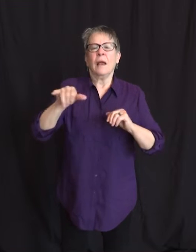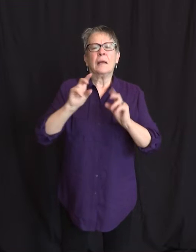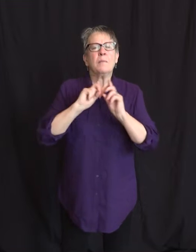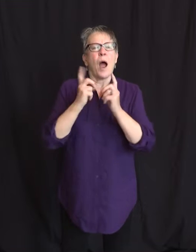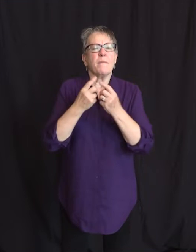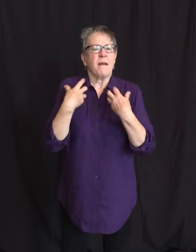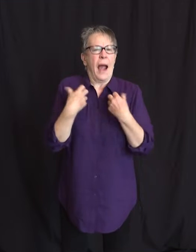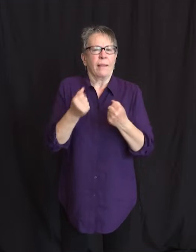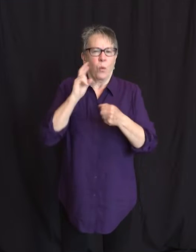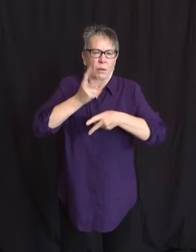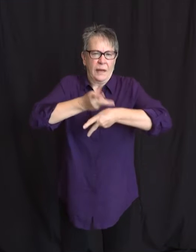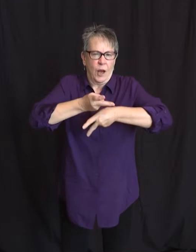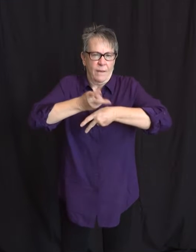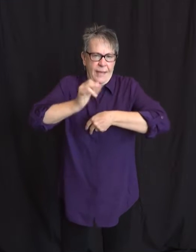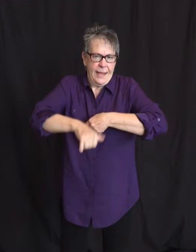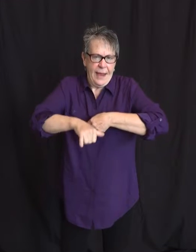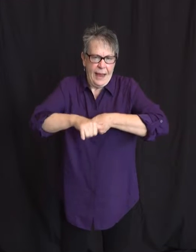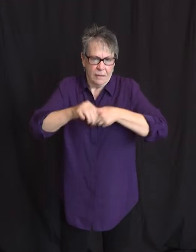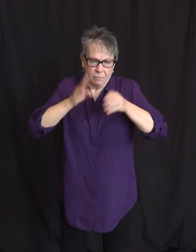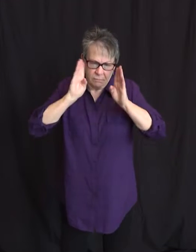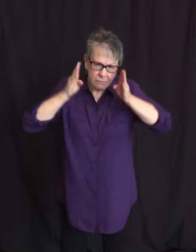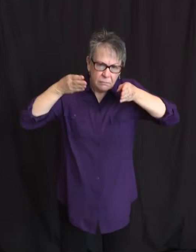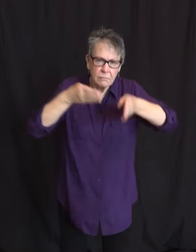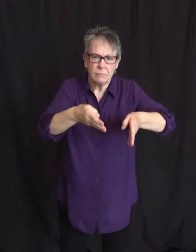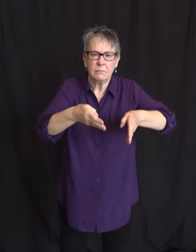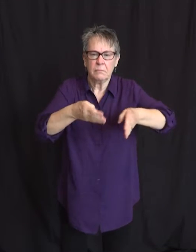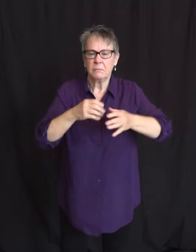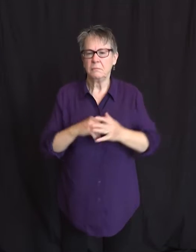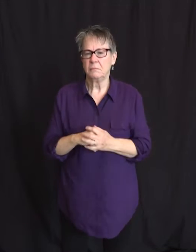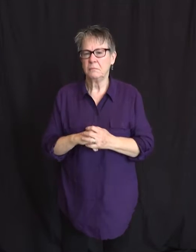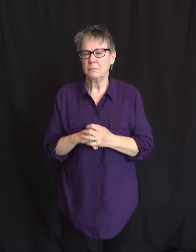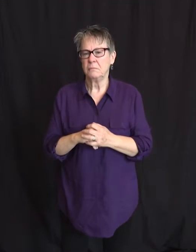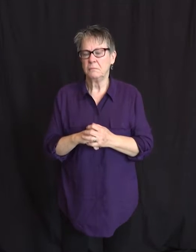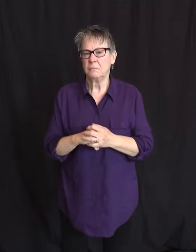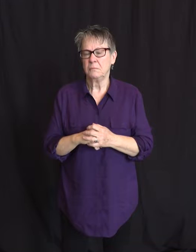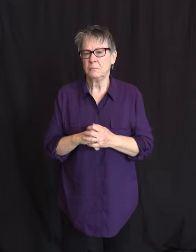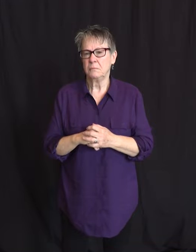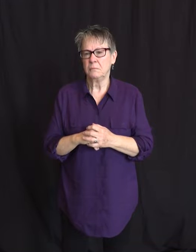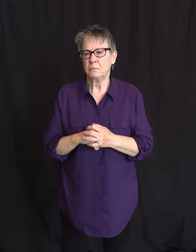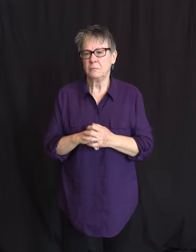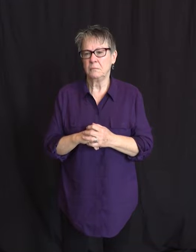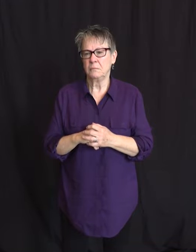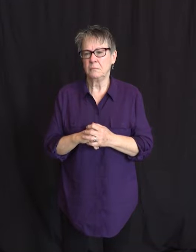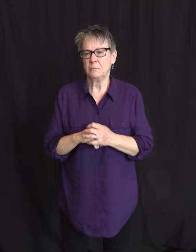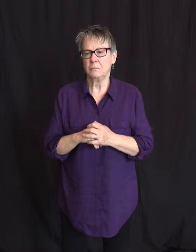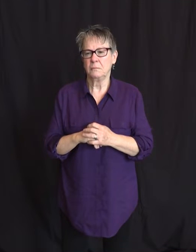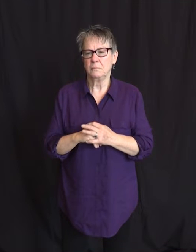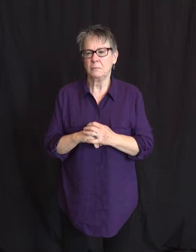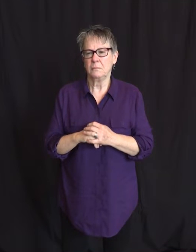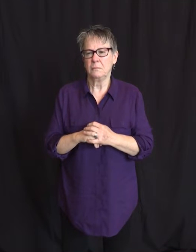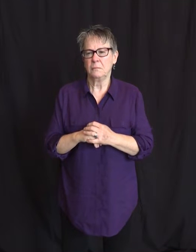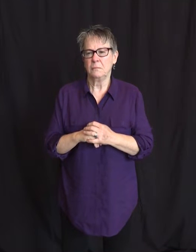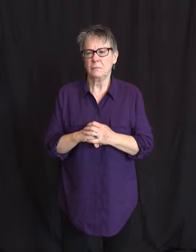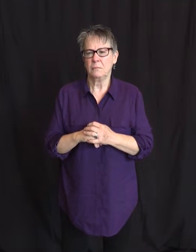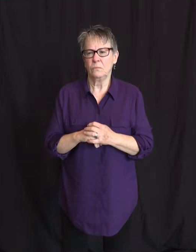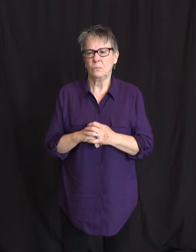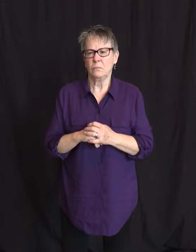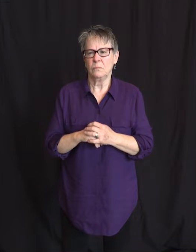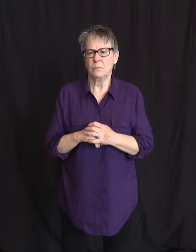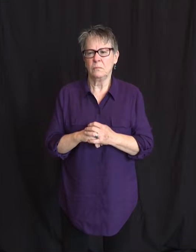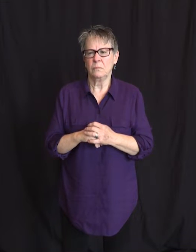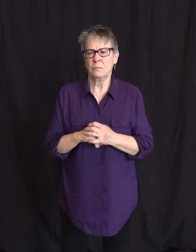experienced and dedicated professionals. According to national guidance, and Judy has reported on